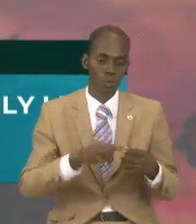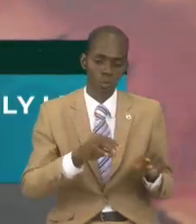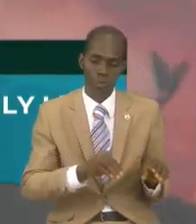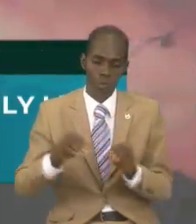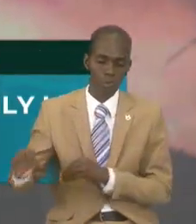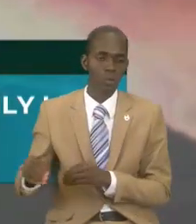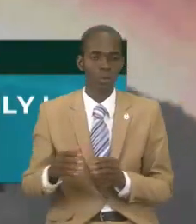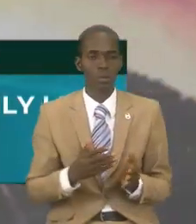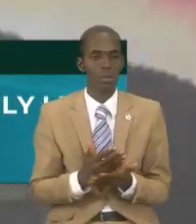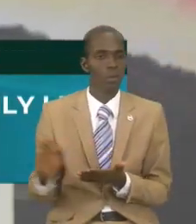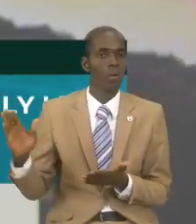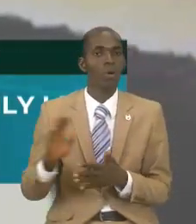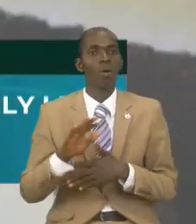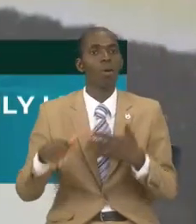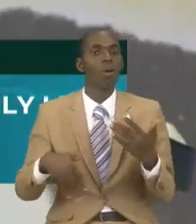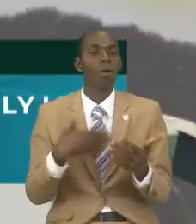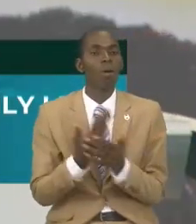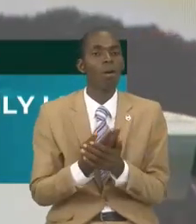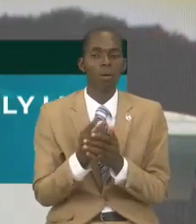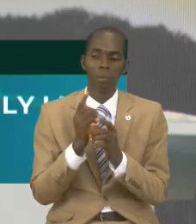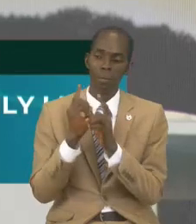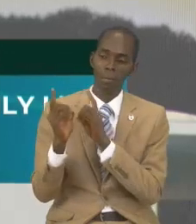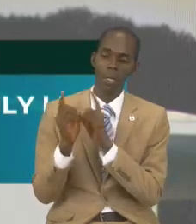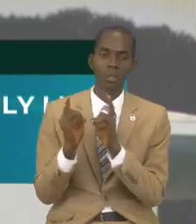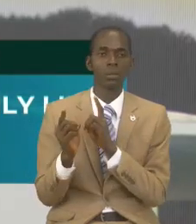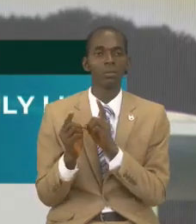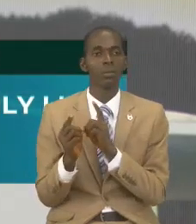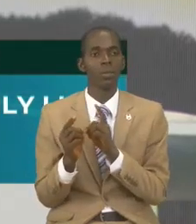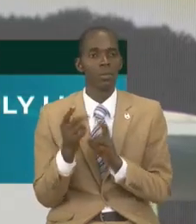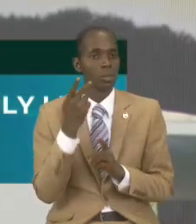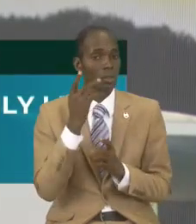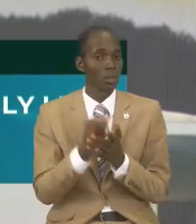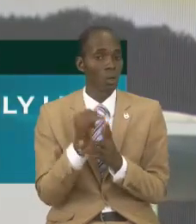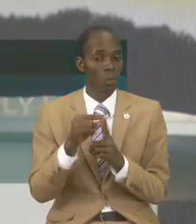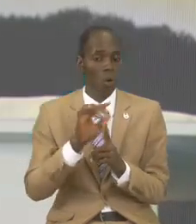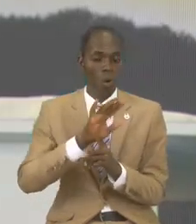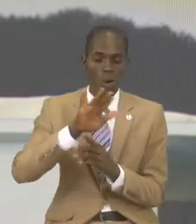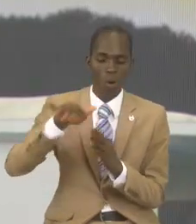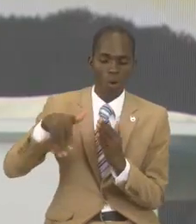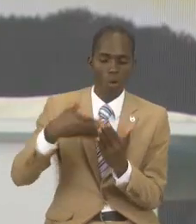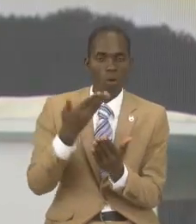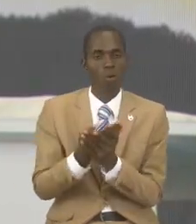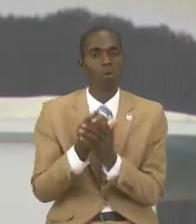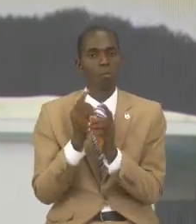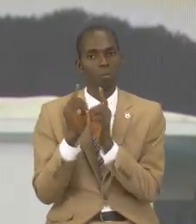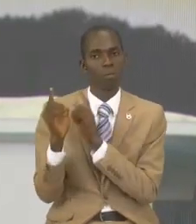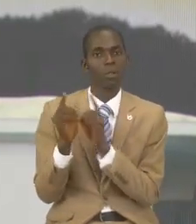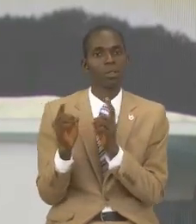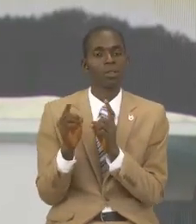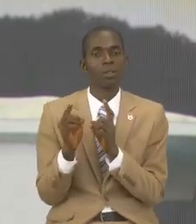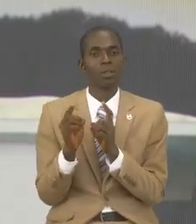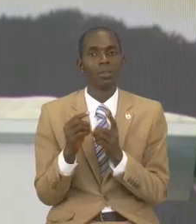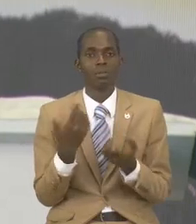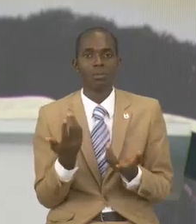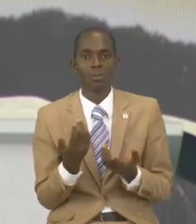aside all malice. Look at that word, all malice. Diplomatic